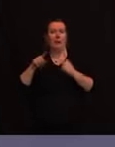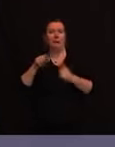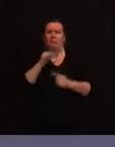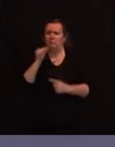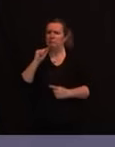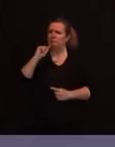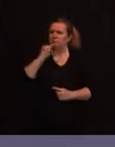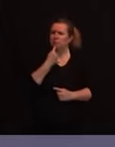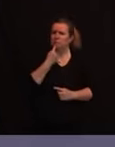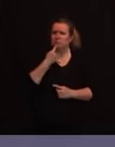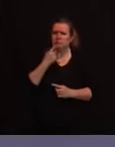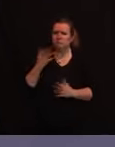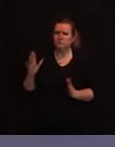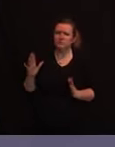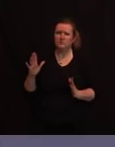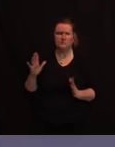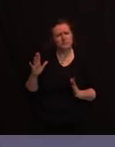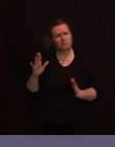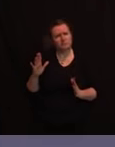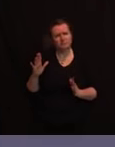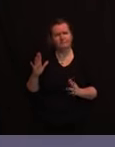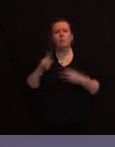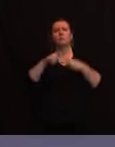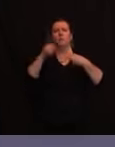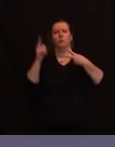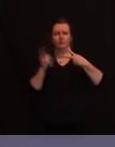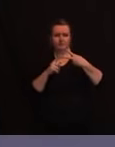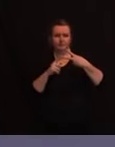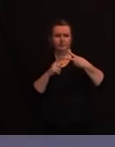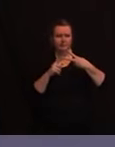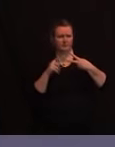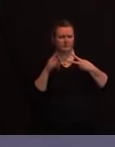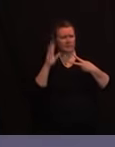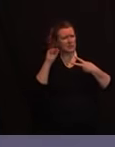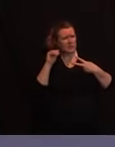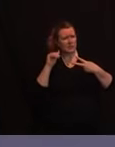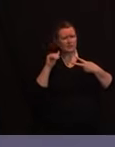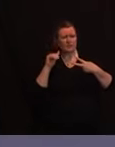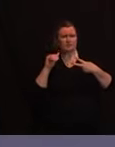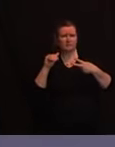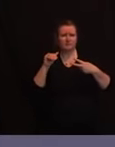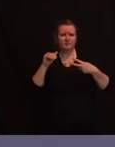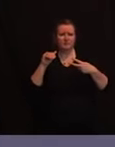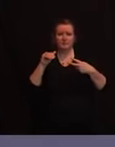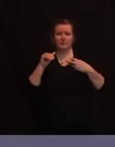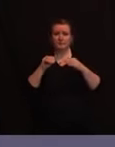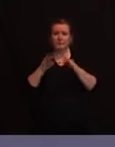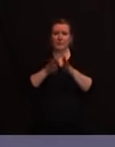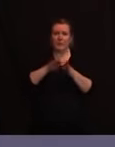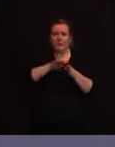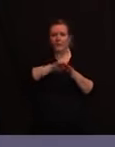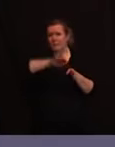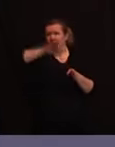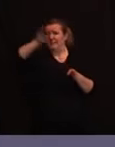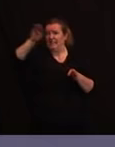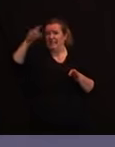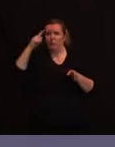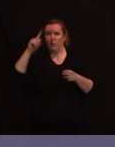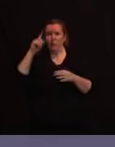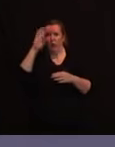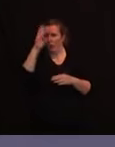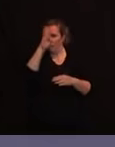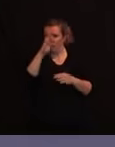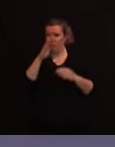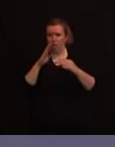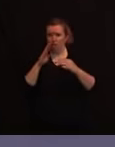are you expecting the peak of hospitalizations? And finally, I'm curious about the impact on the state